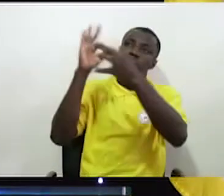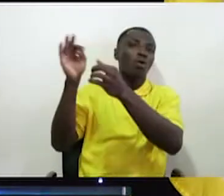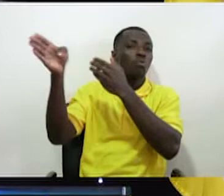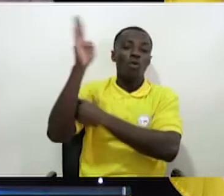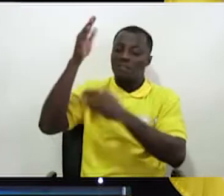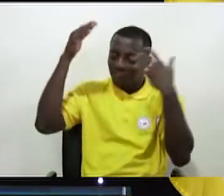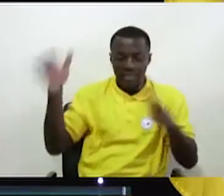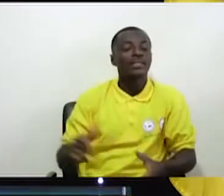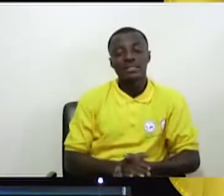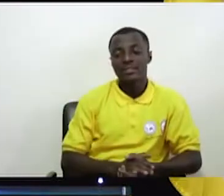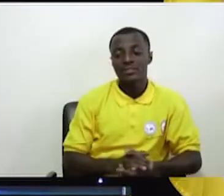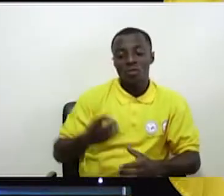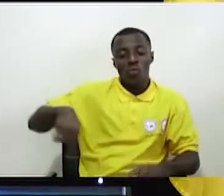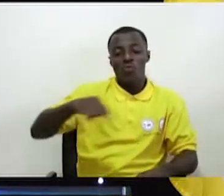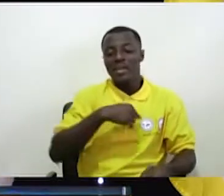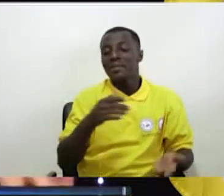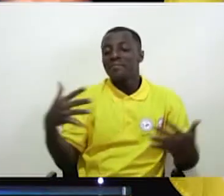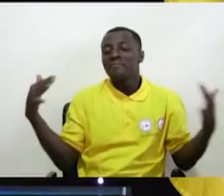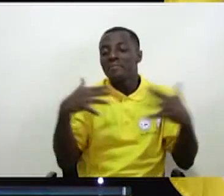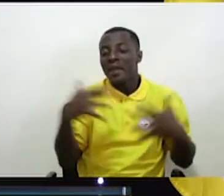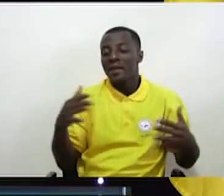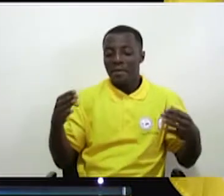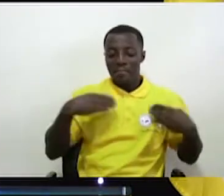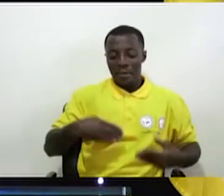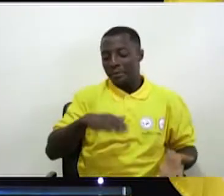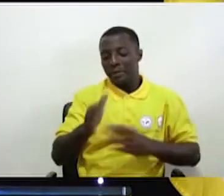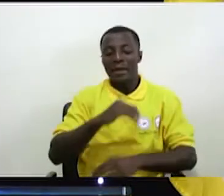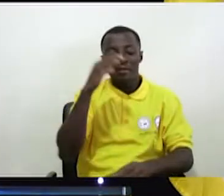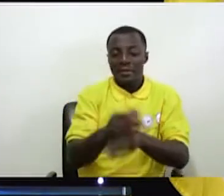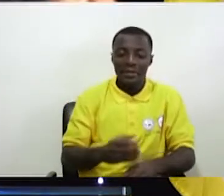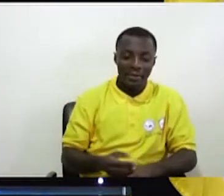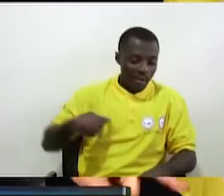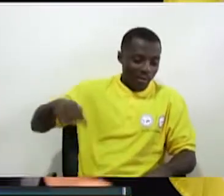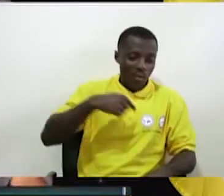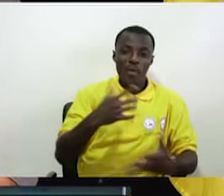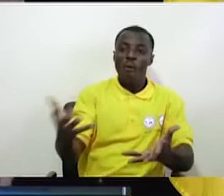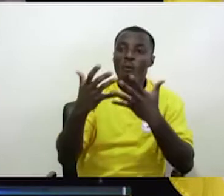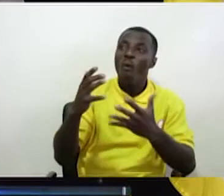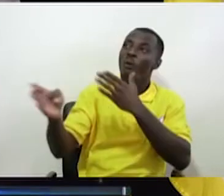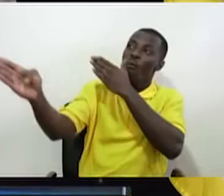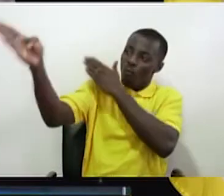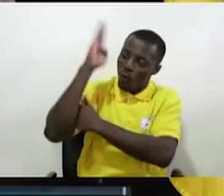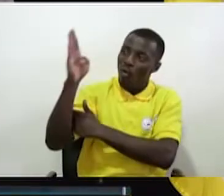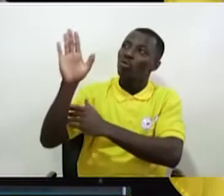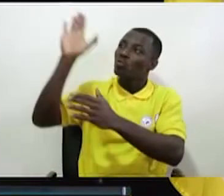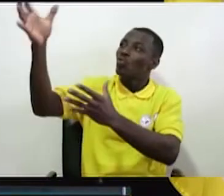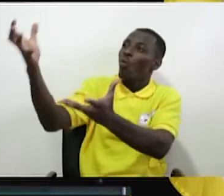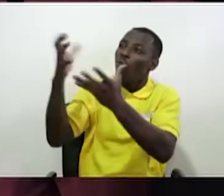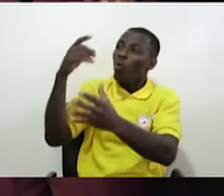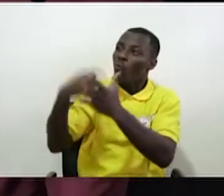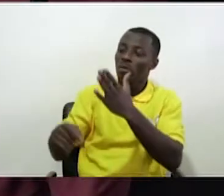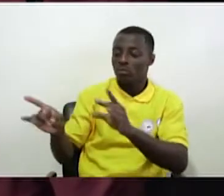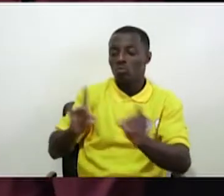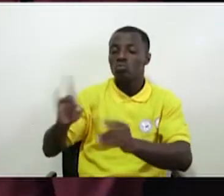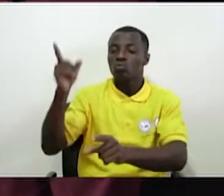da da. That will cause them to fear. De be ma mo esuro no. They killed it on the cross. Wo ku no wa se dua no so. We died before